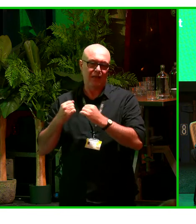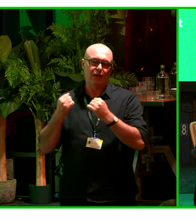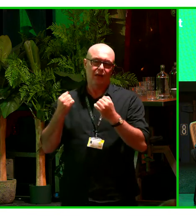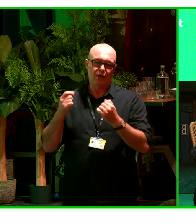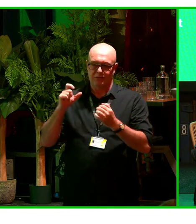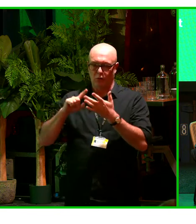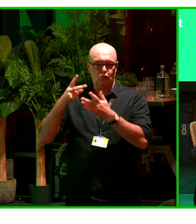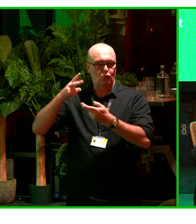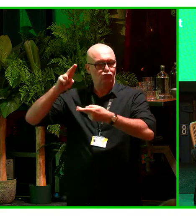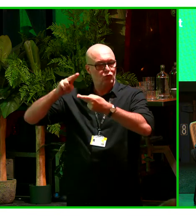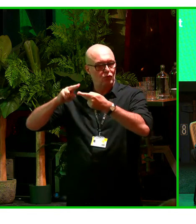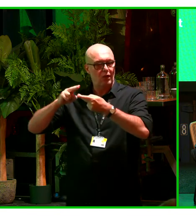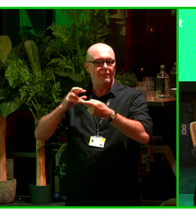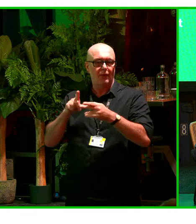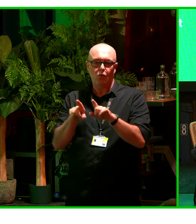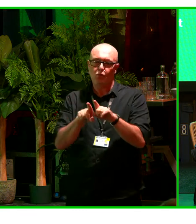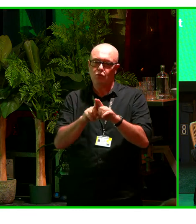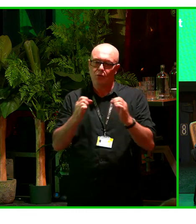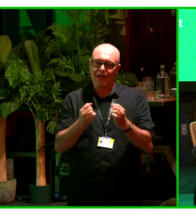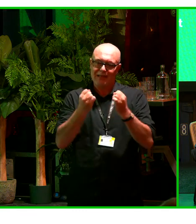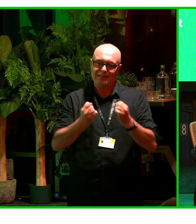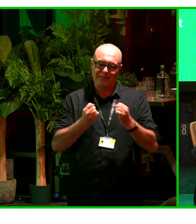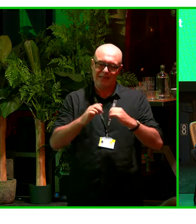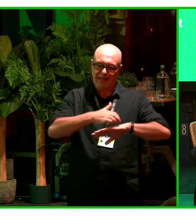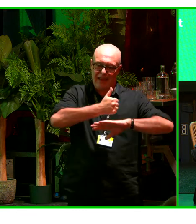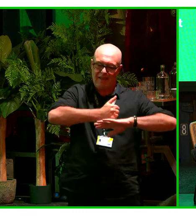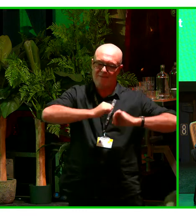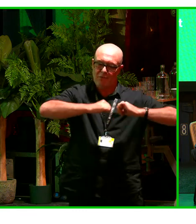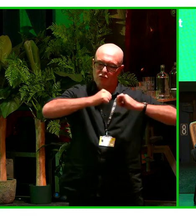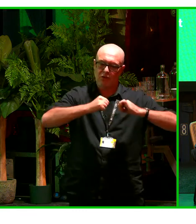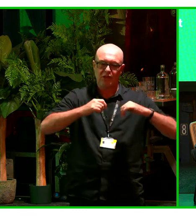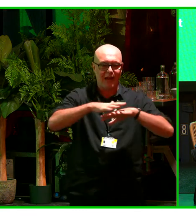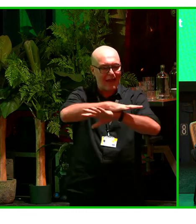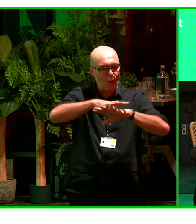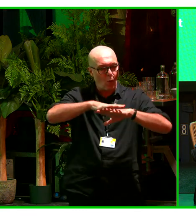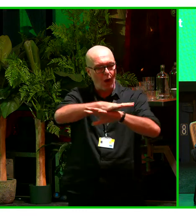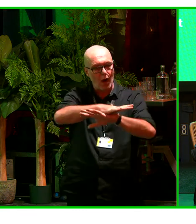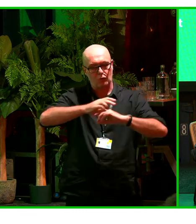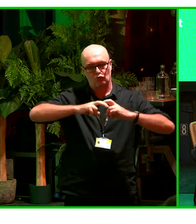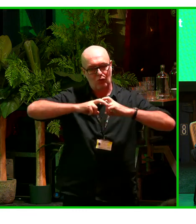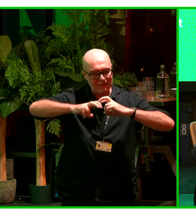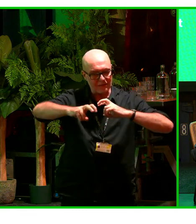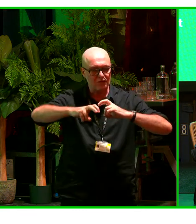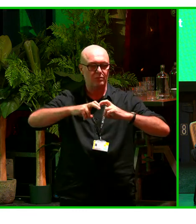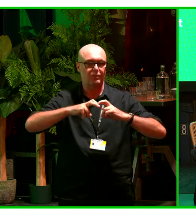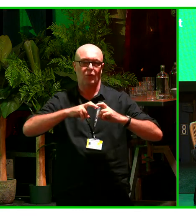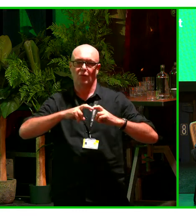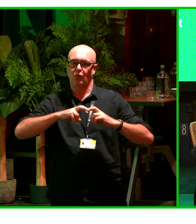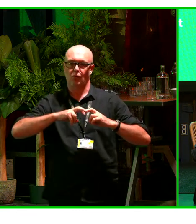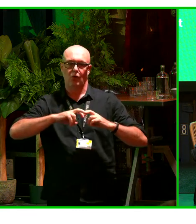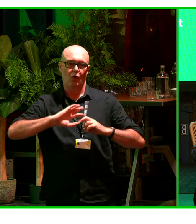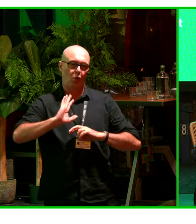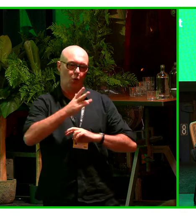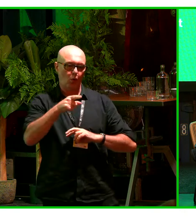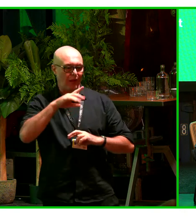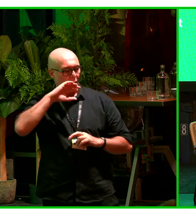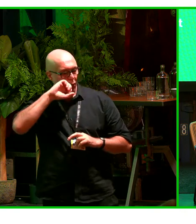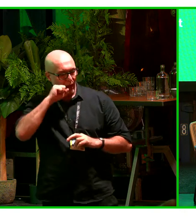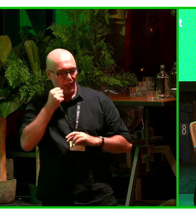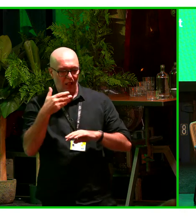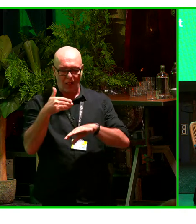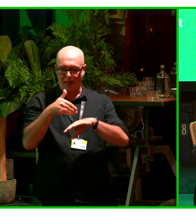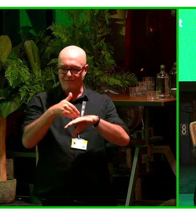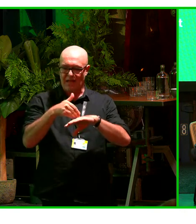buildings, but also the energy infrastructure, the networks, and transport as well, which is increasingly going to be drawing directly on our